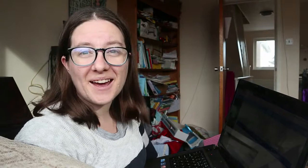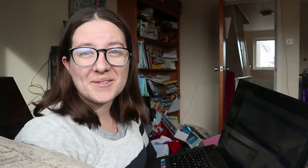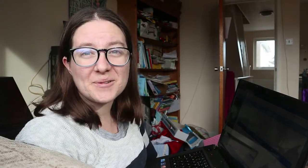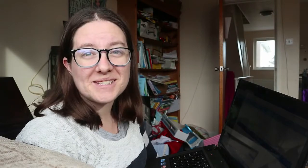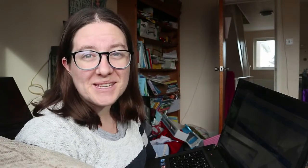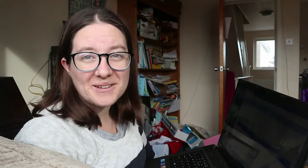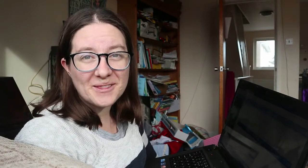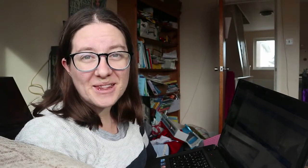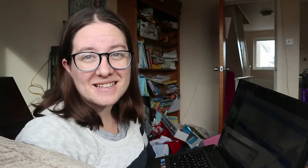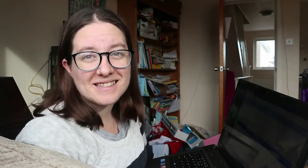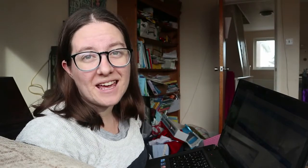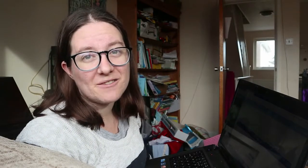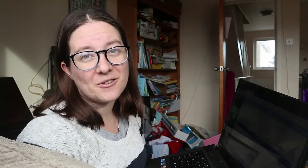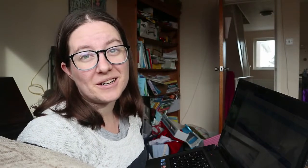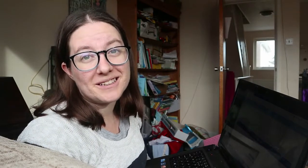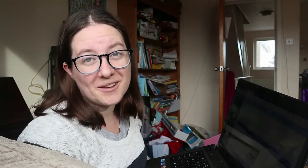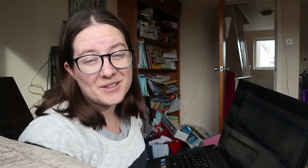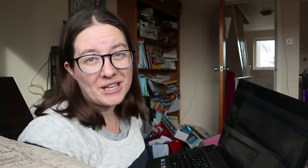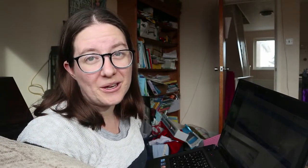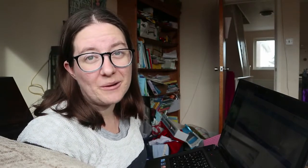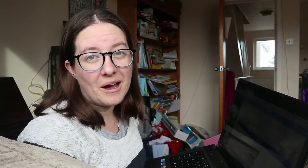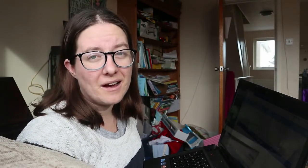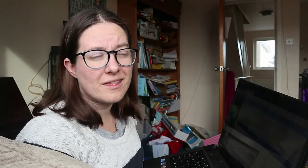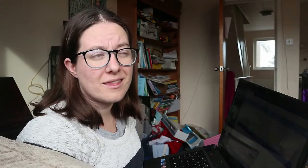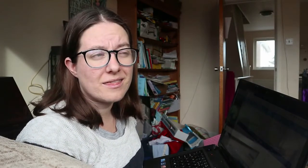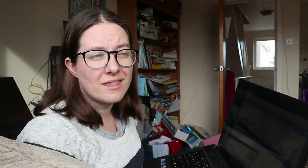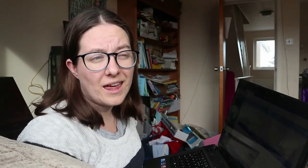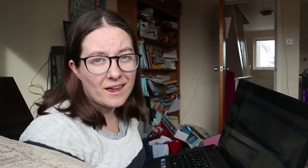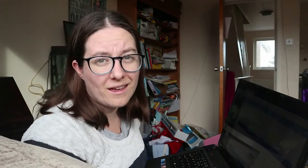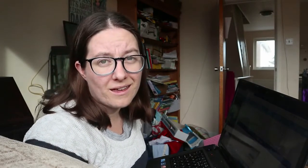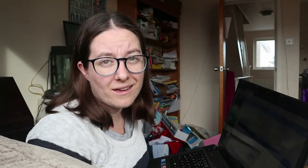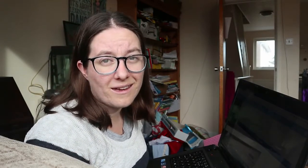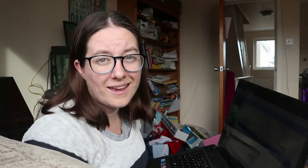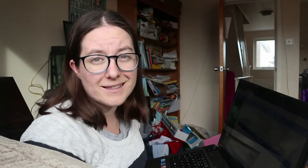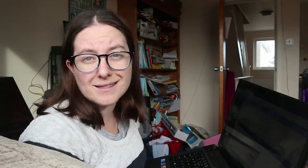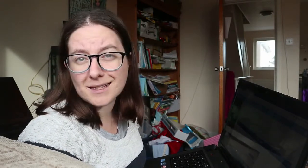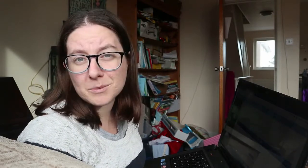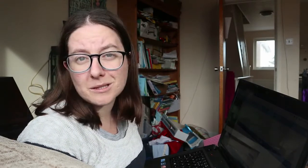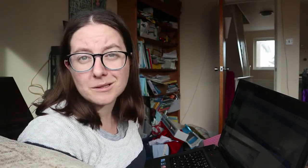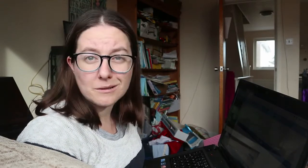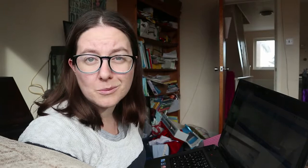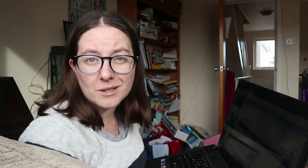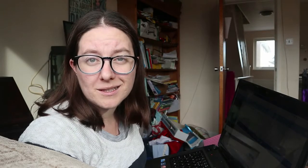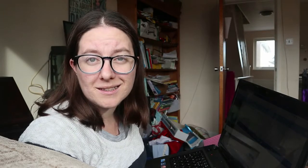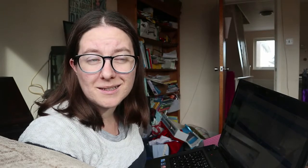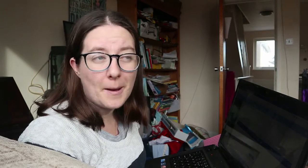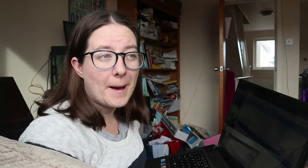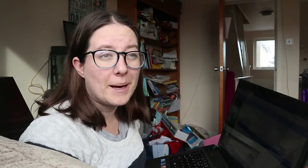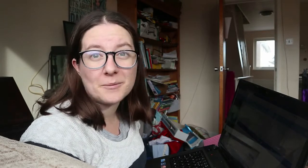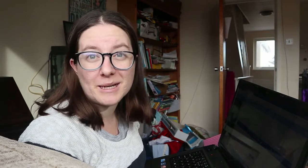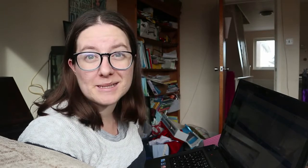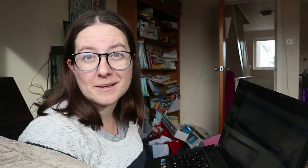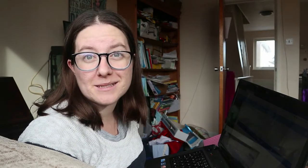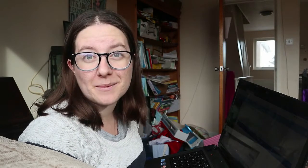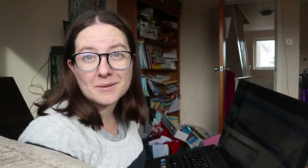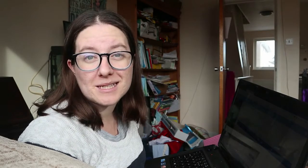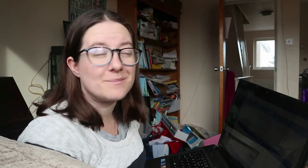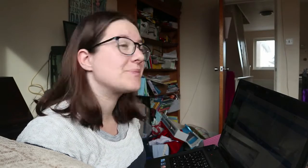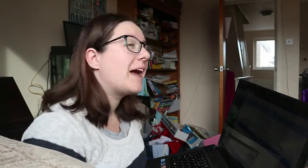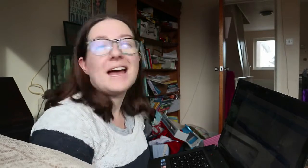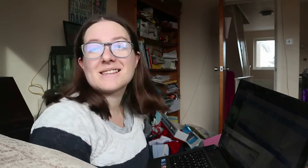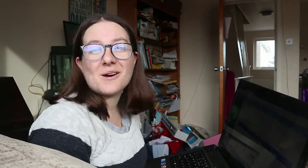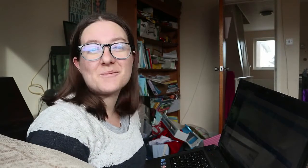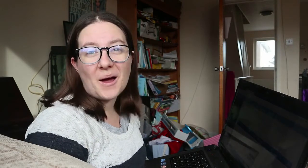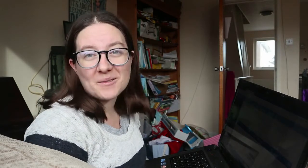I will see you on Thursday for another video. I think it's going to be a good one. I'm really excited about